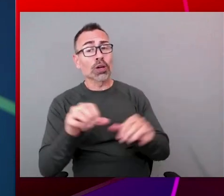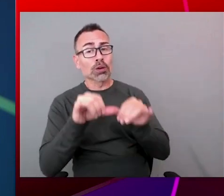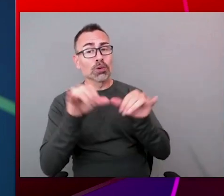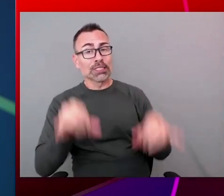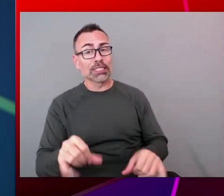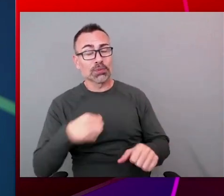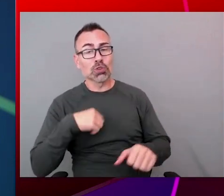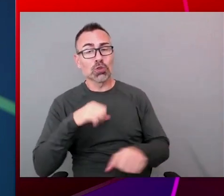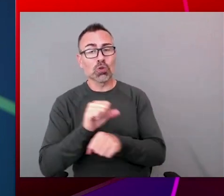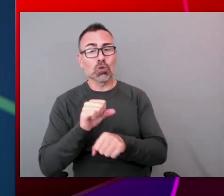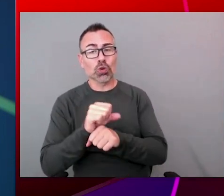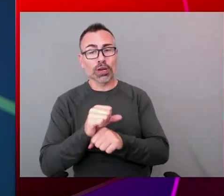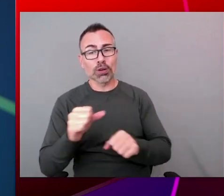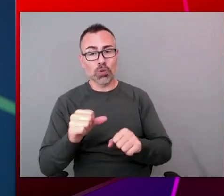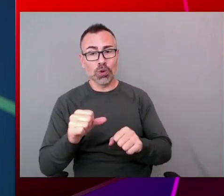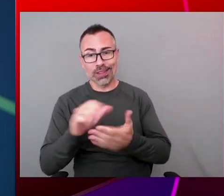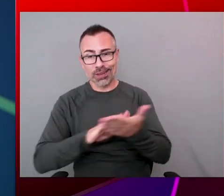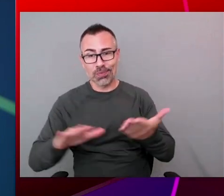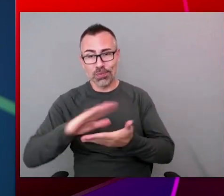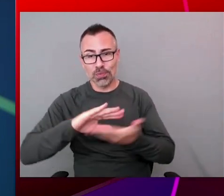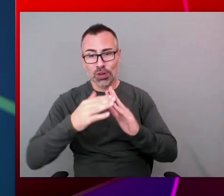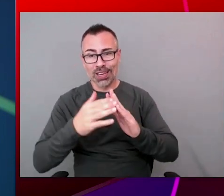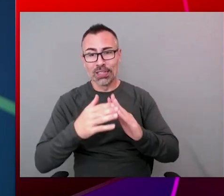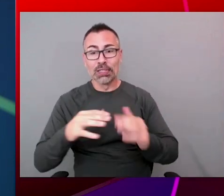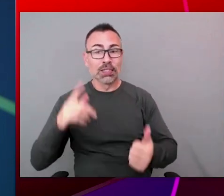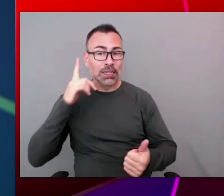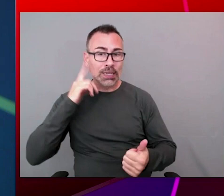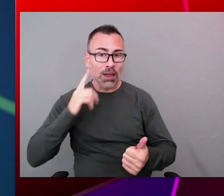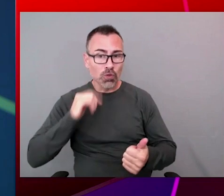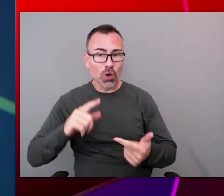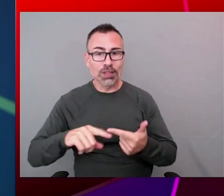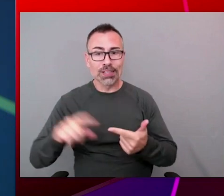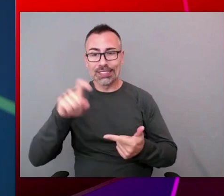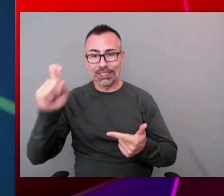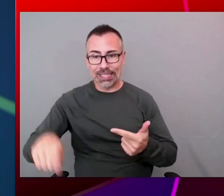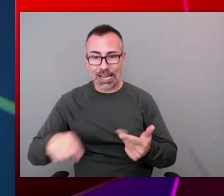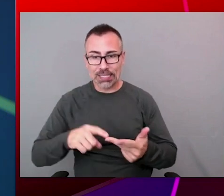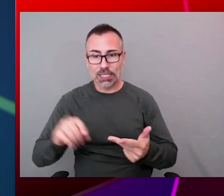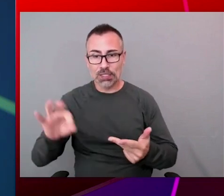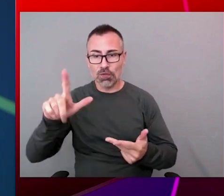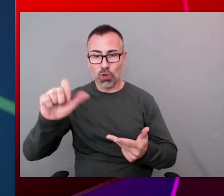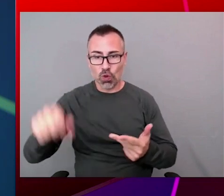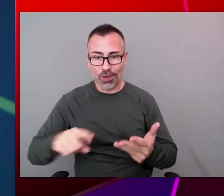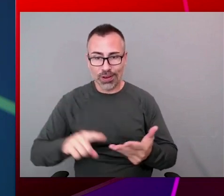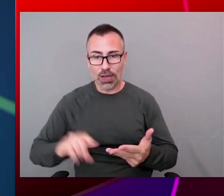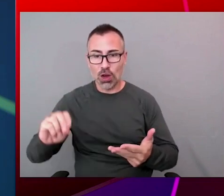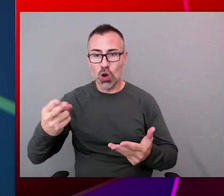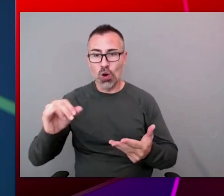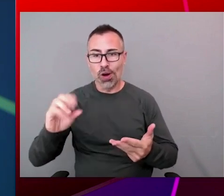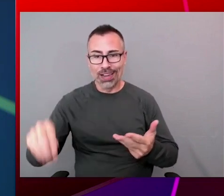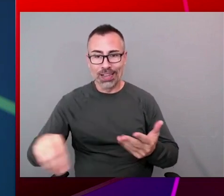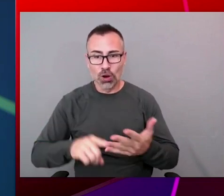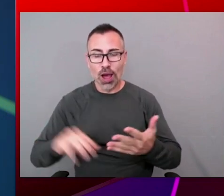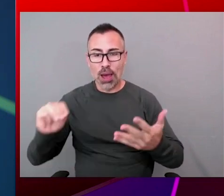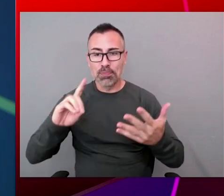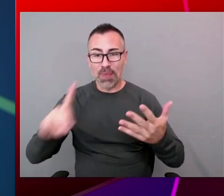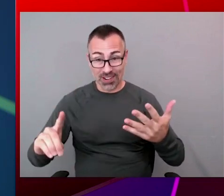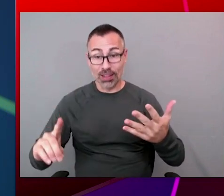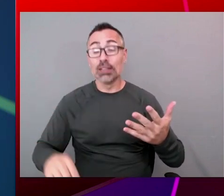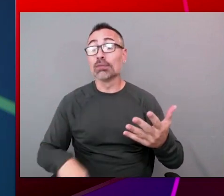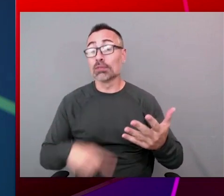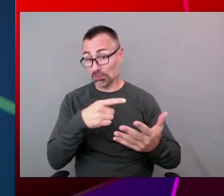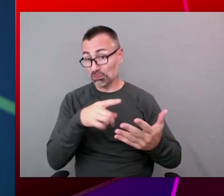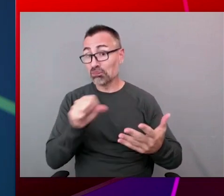California, Texas, Florida, Ohio, and Maryland. So community colleges and HBCUs and MSIs. Great. So we